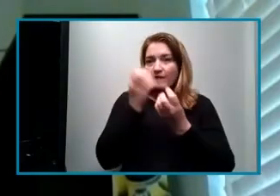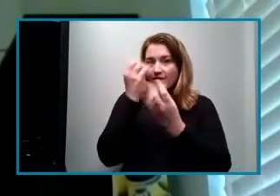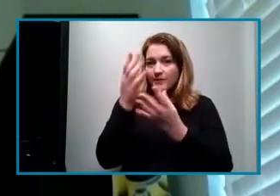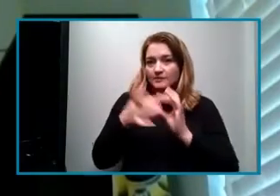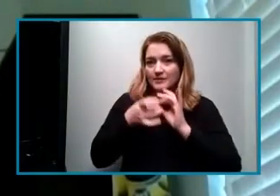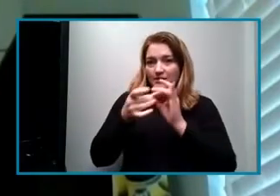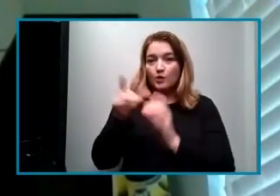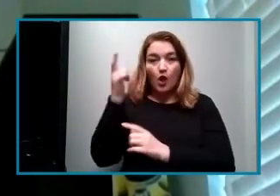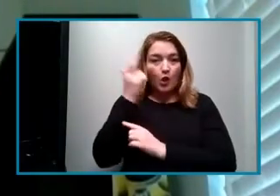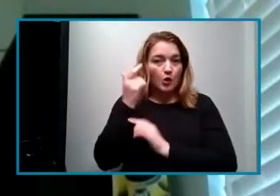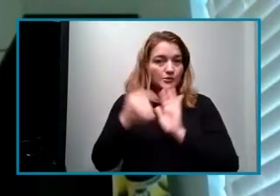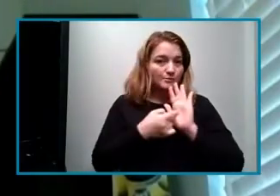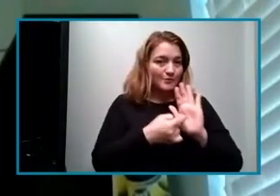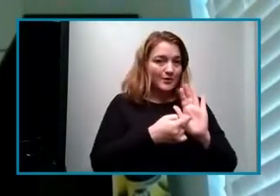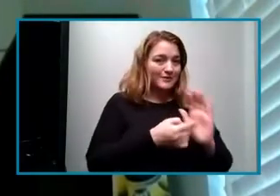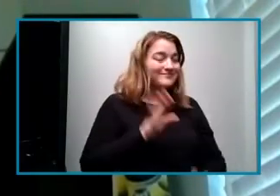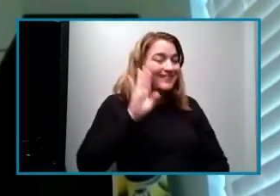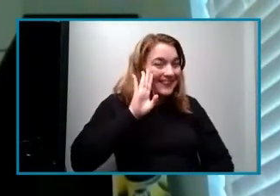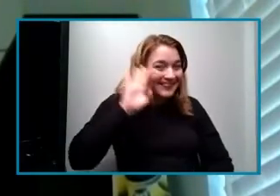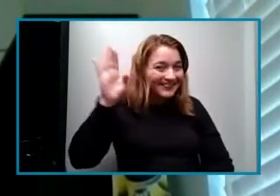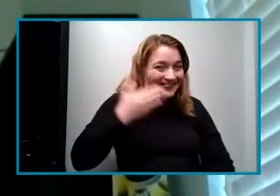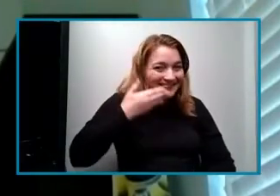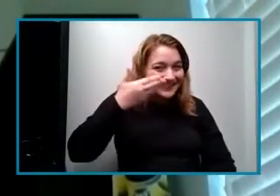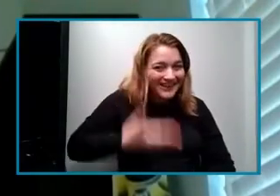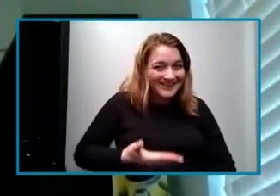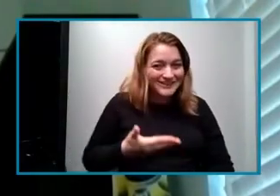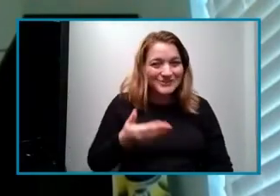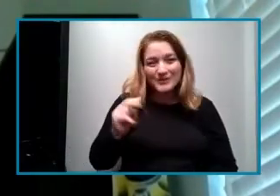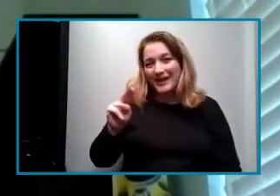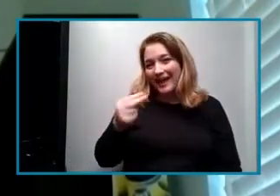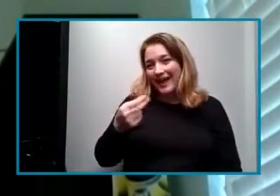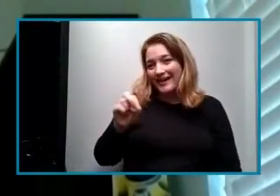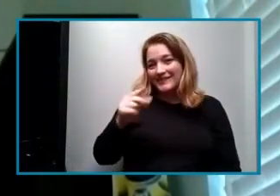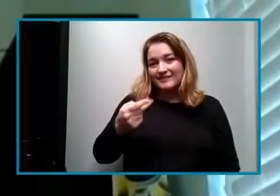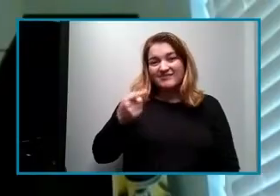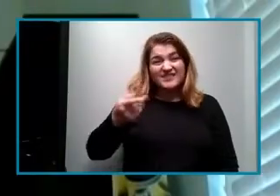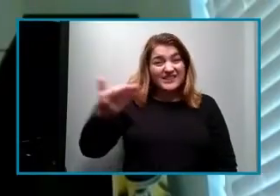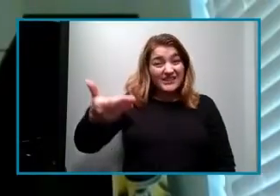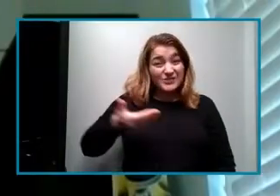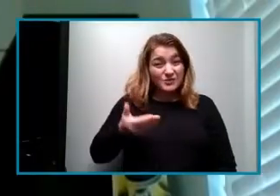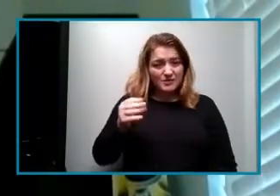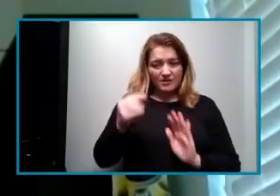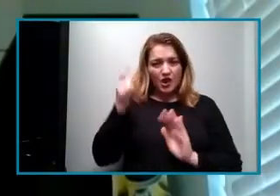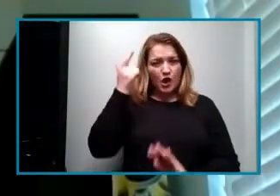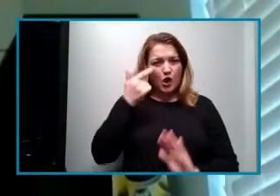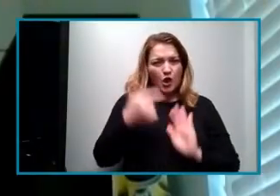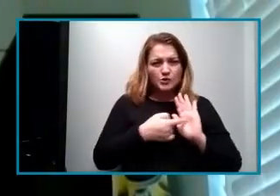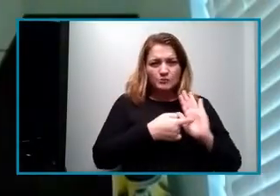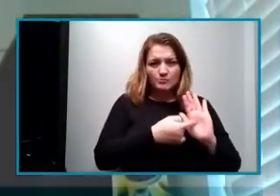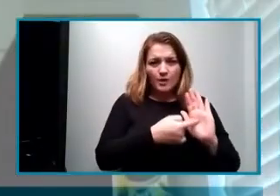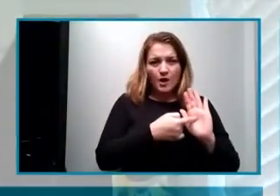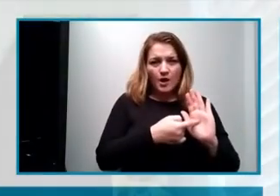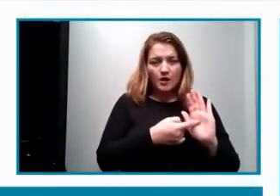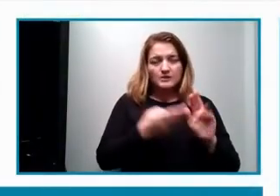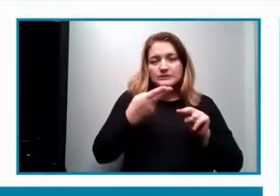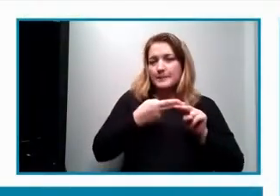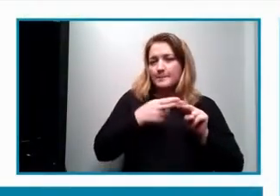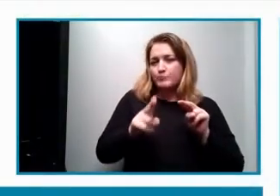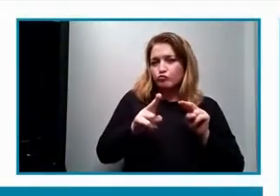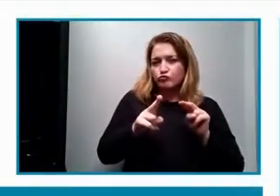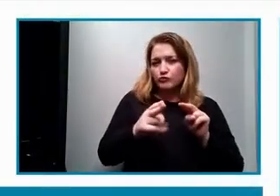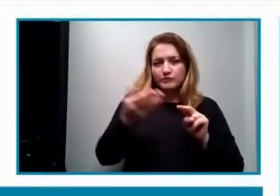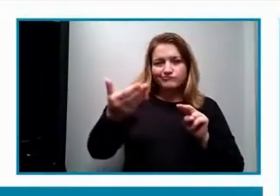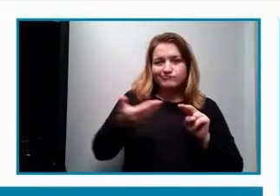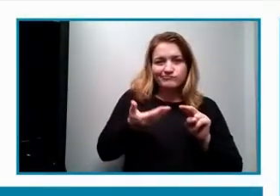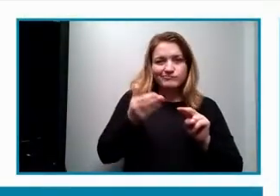Hannah. This is an introduction to logic models and their main elements, and a brief introduction to the Creative Forces